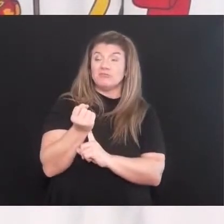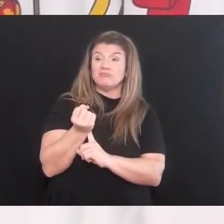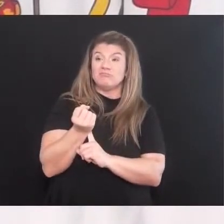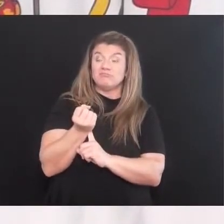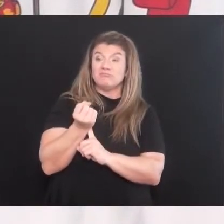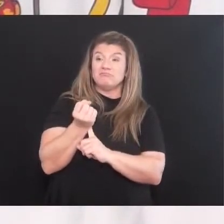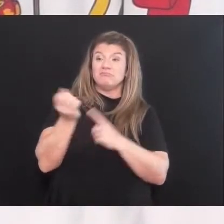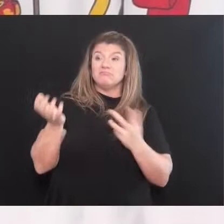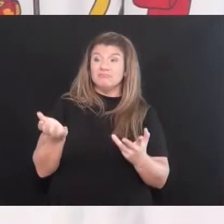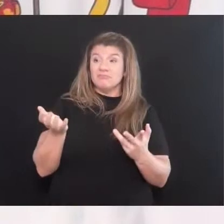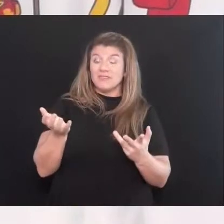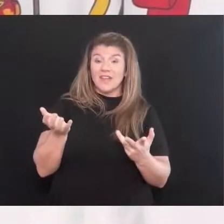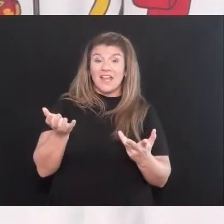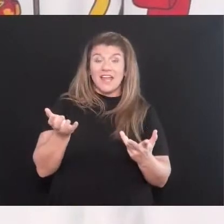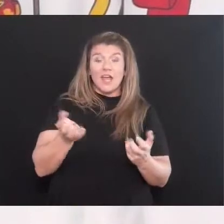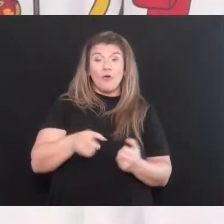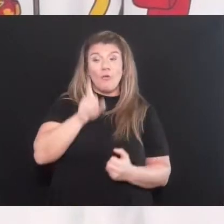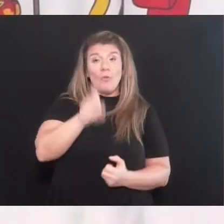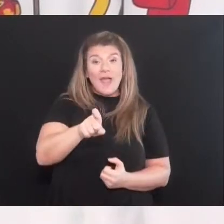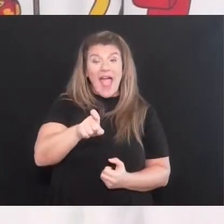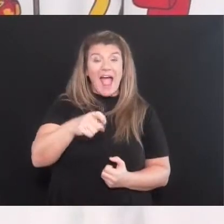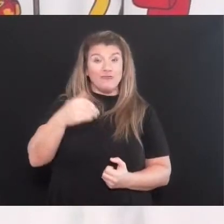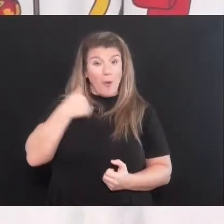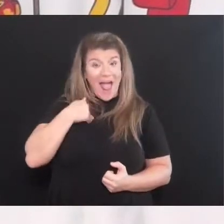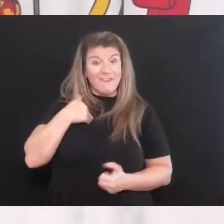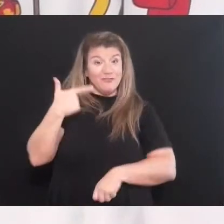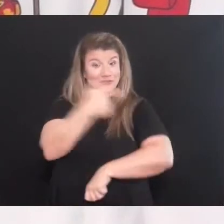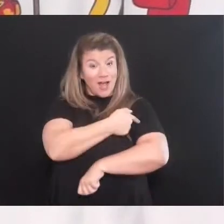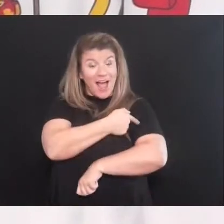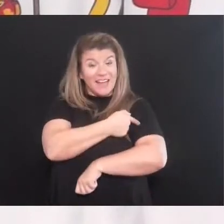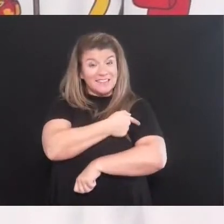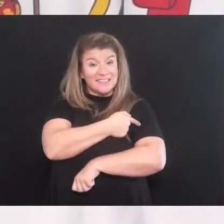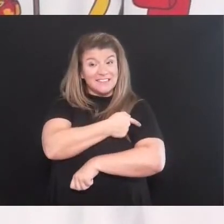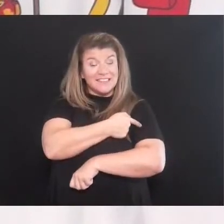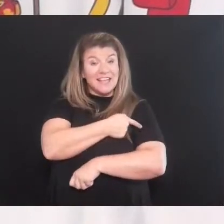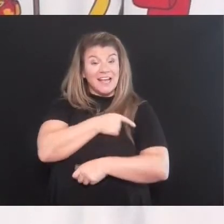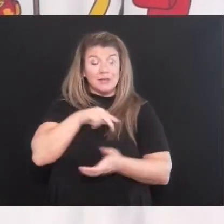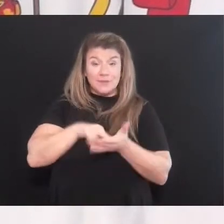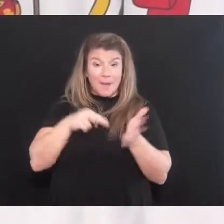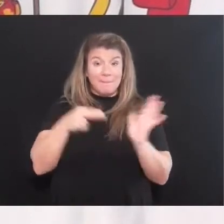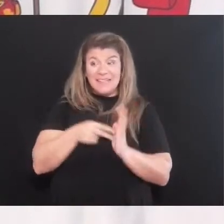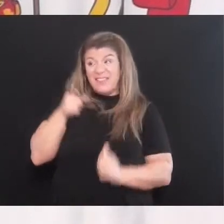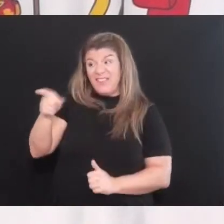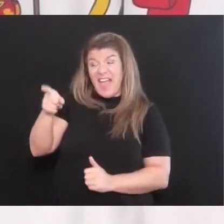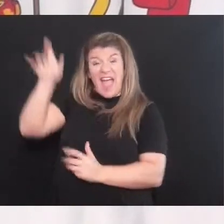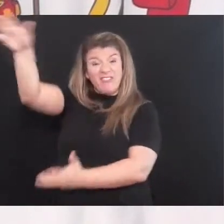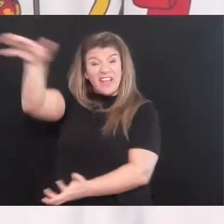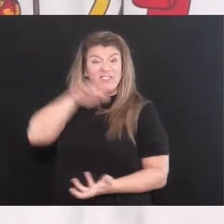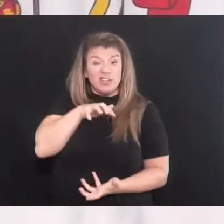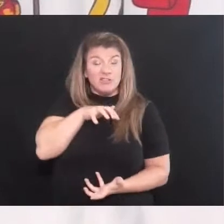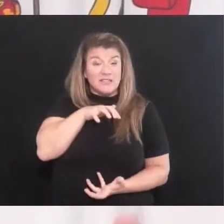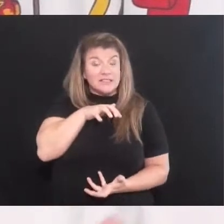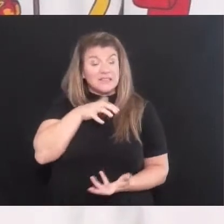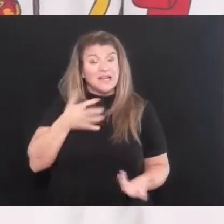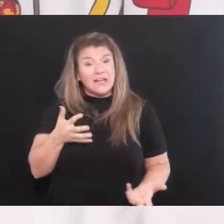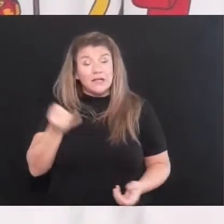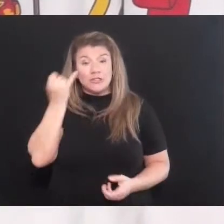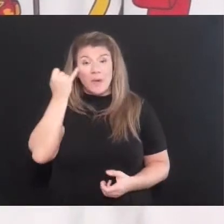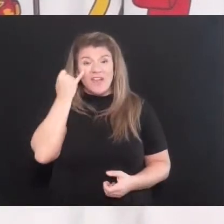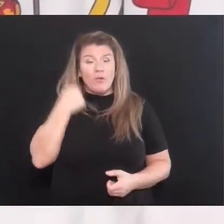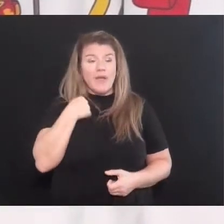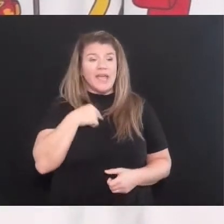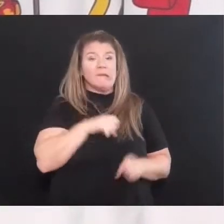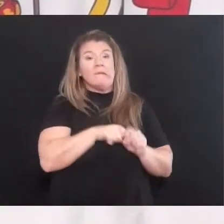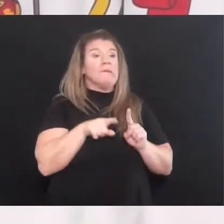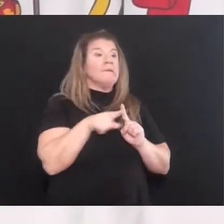at the end of the day, we got to have the cheese, and they have the cheese, and they got to send it to us. And if we jump out on our own